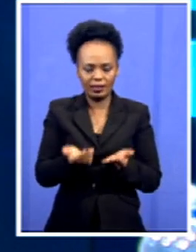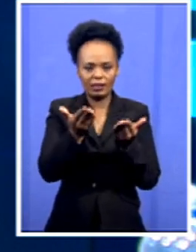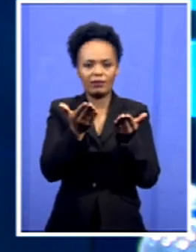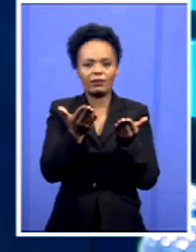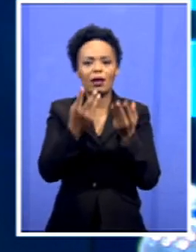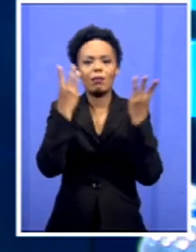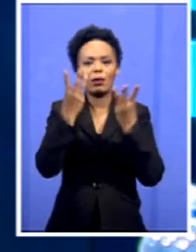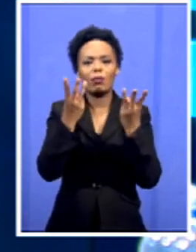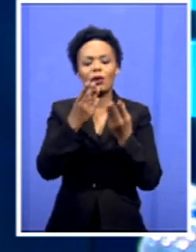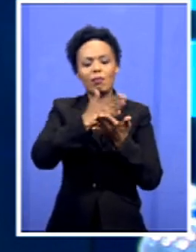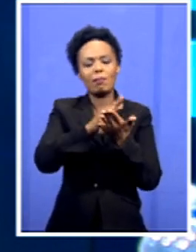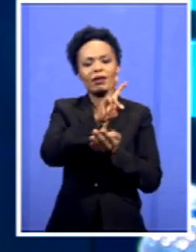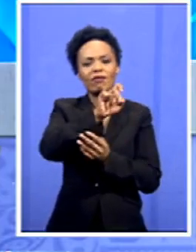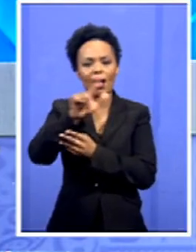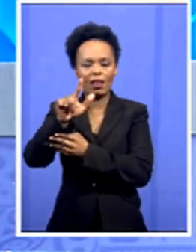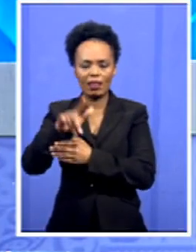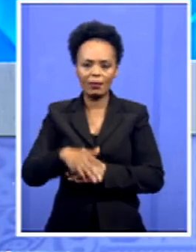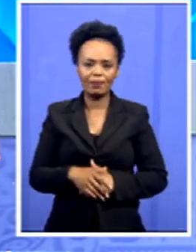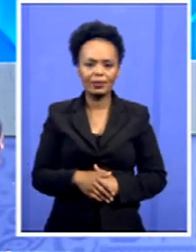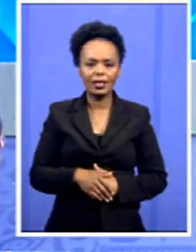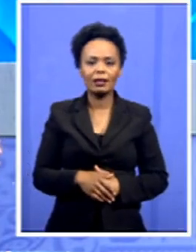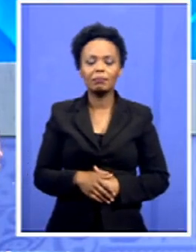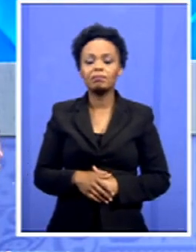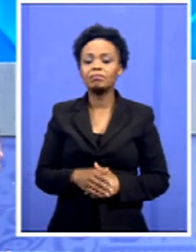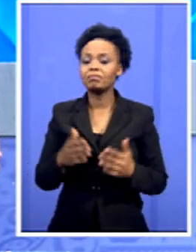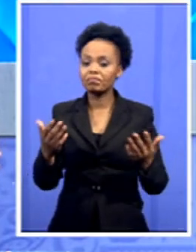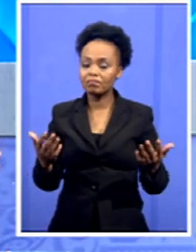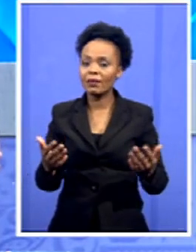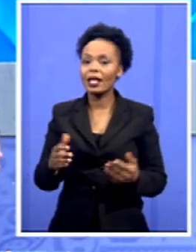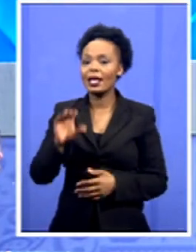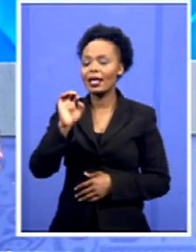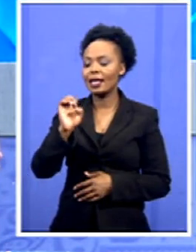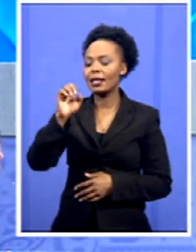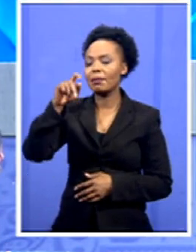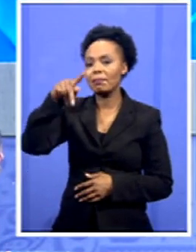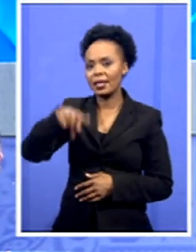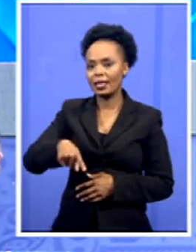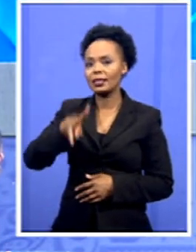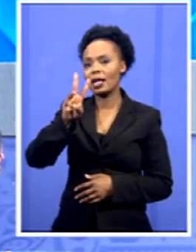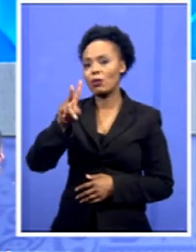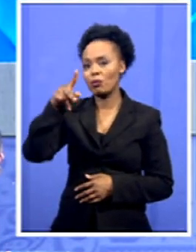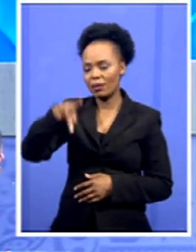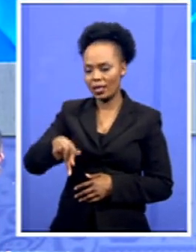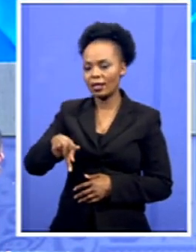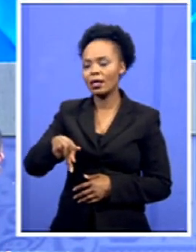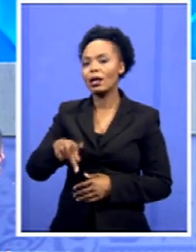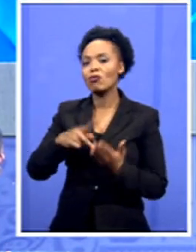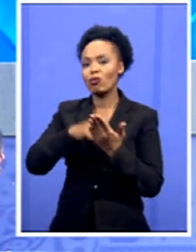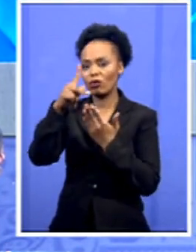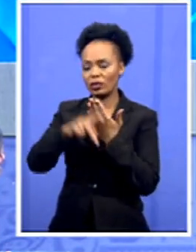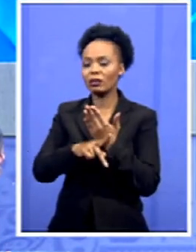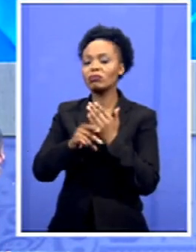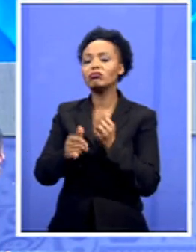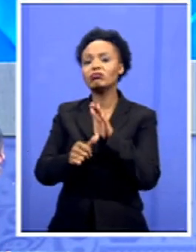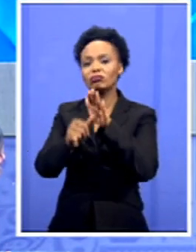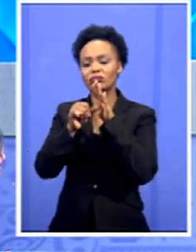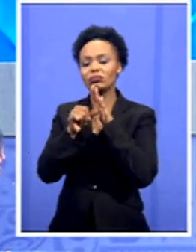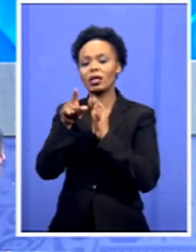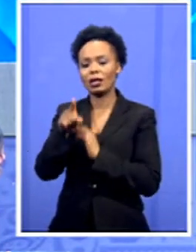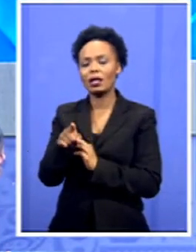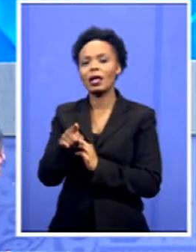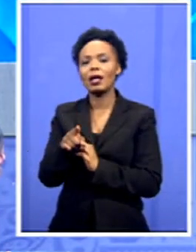people of Midva. The EPWP projects, those opportunities are very contentious because people often